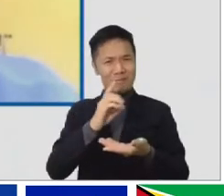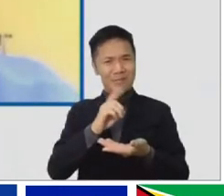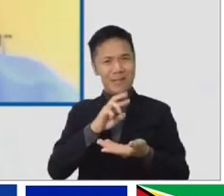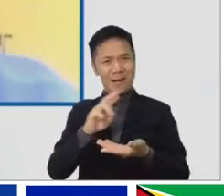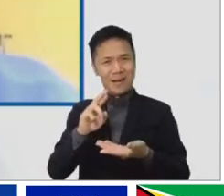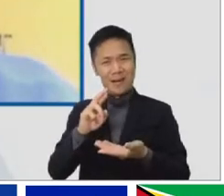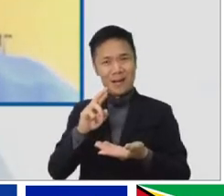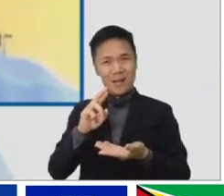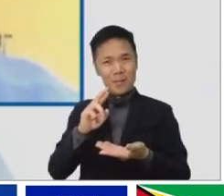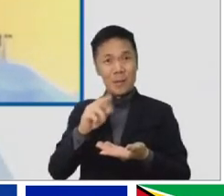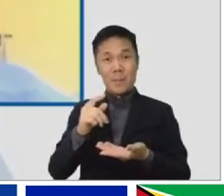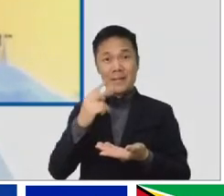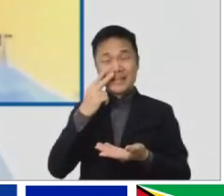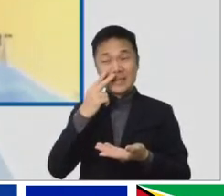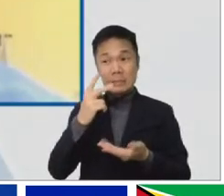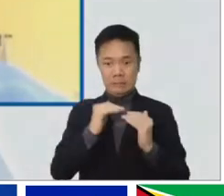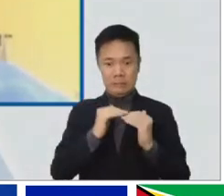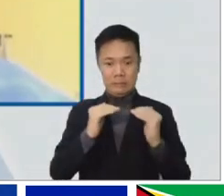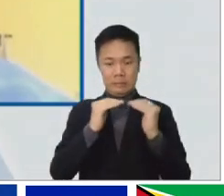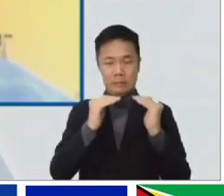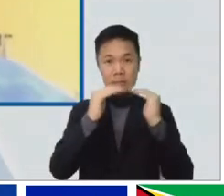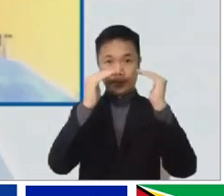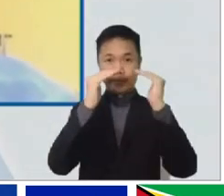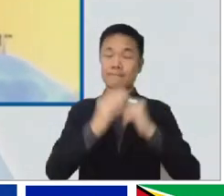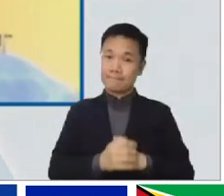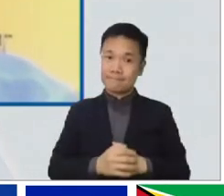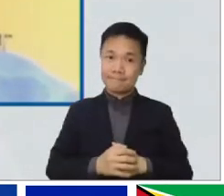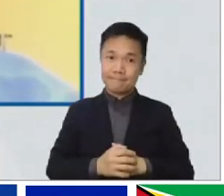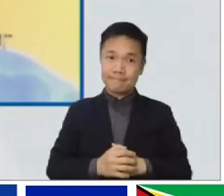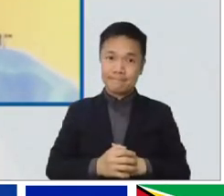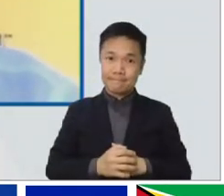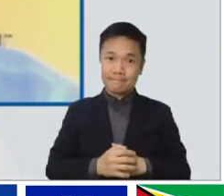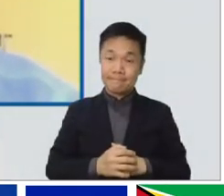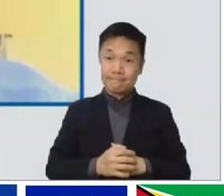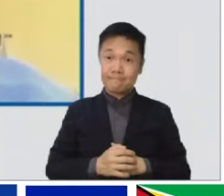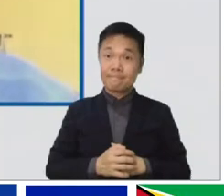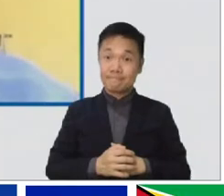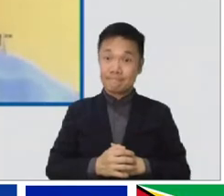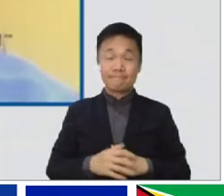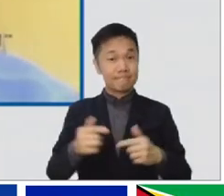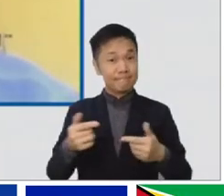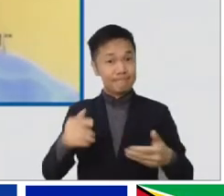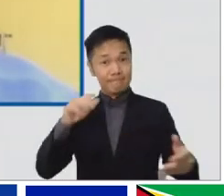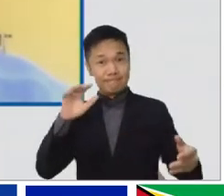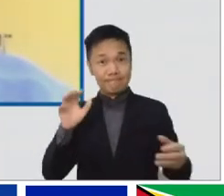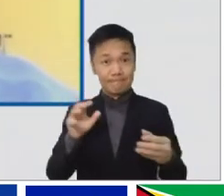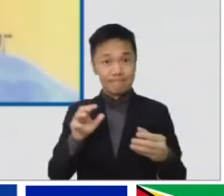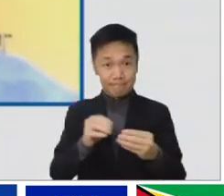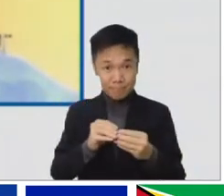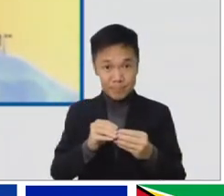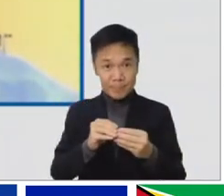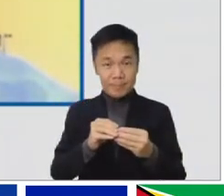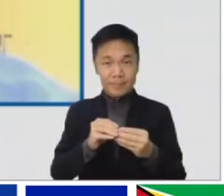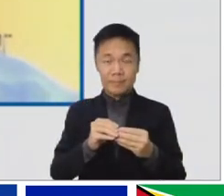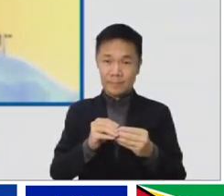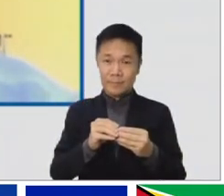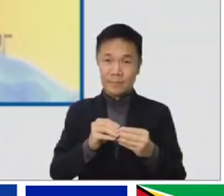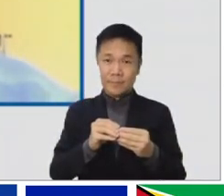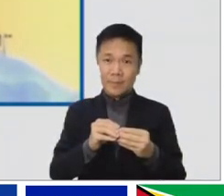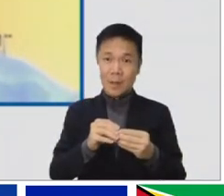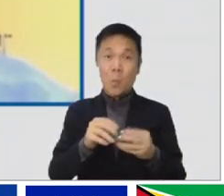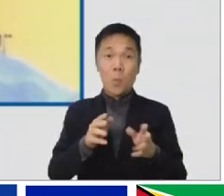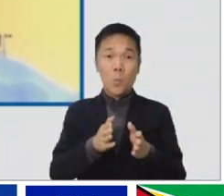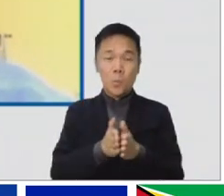which it is expressed. Finally, in this brief introduction, let me just give a run through the structure